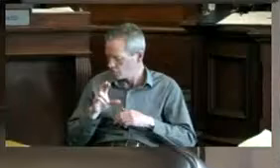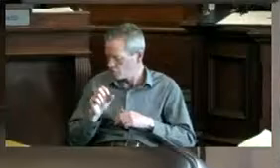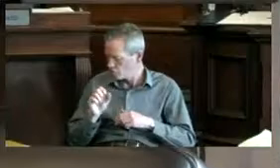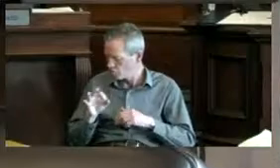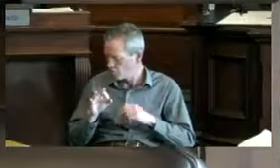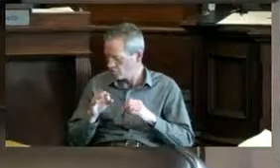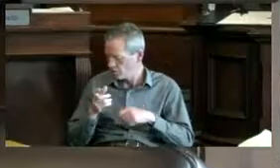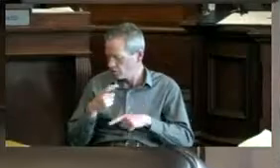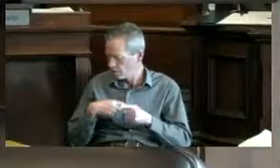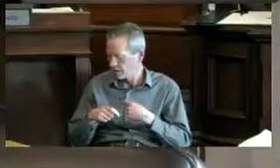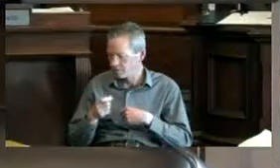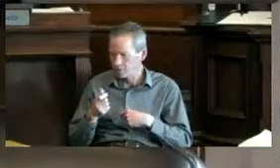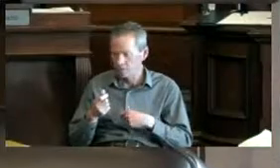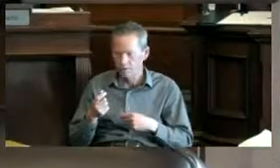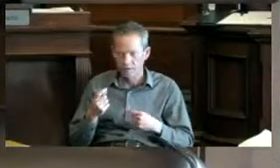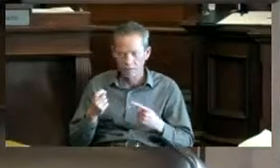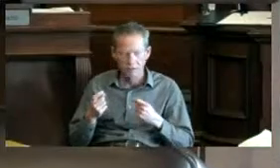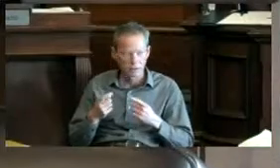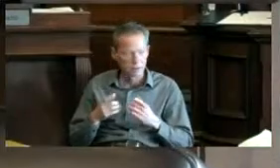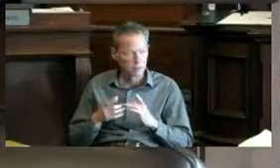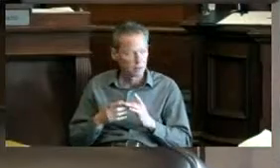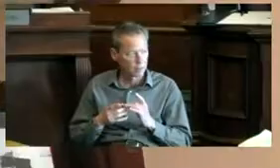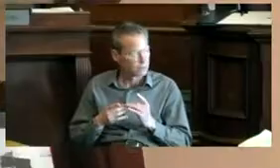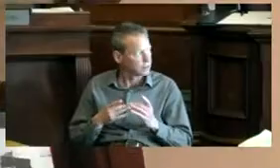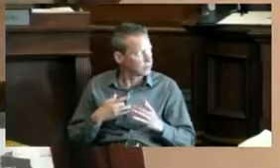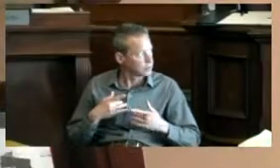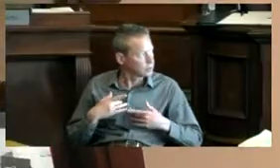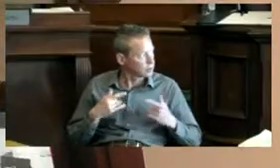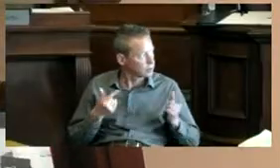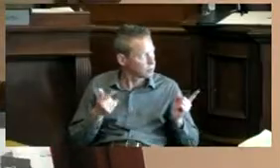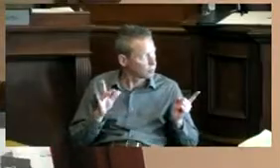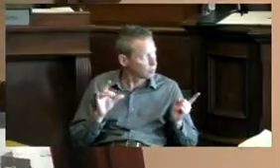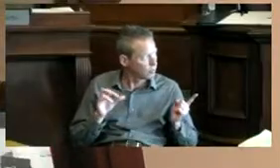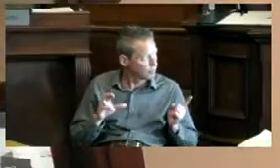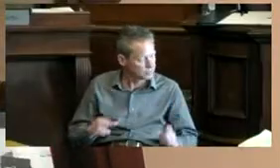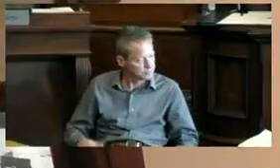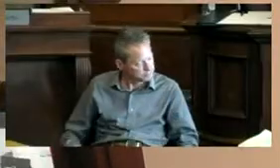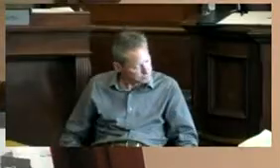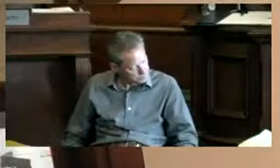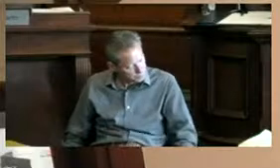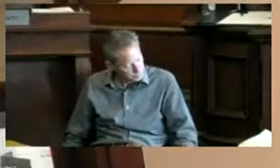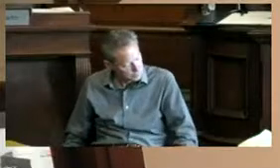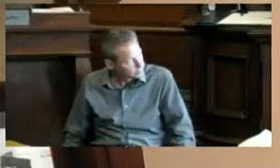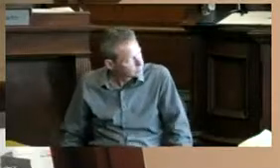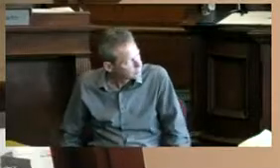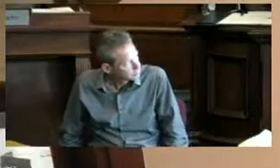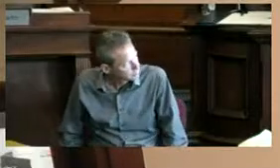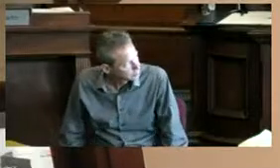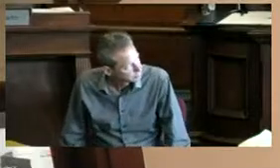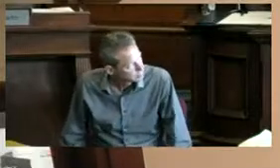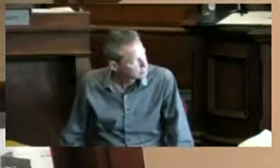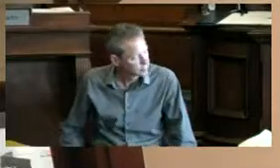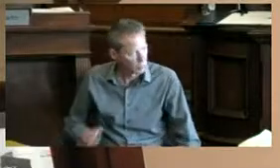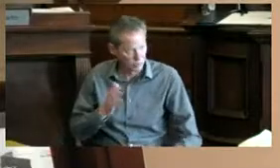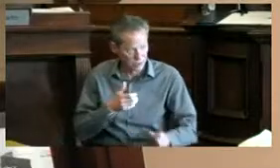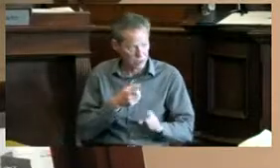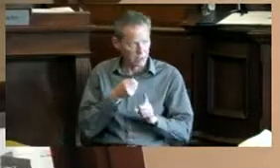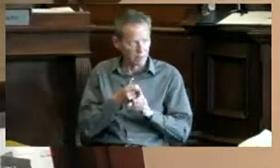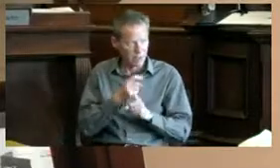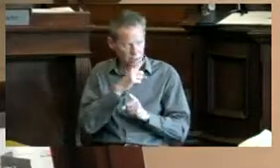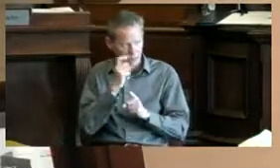questions, comments, or concerns? Councilmember Gruber. Will this have an impact on summer